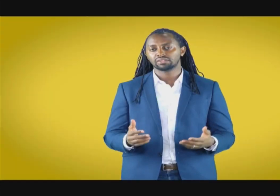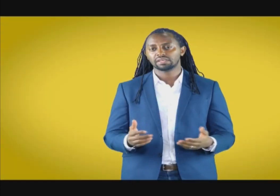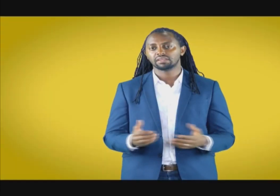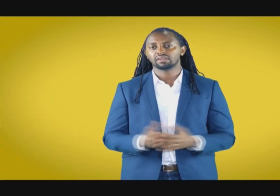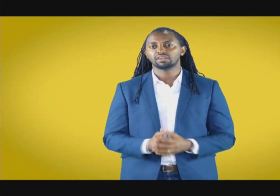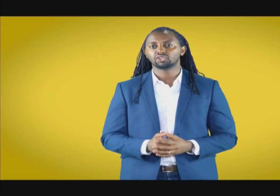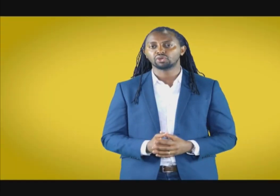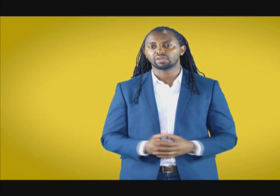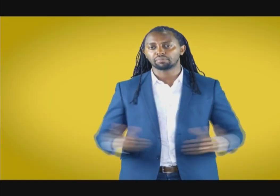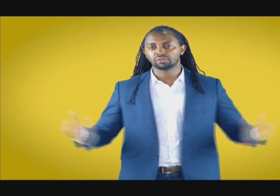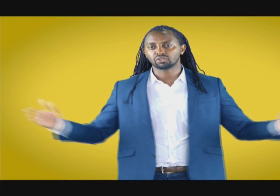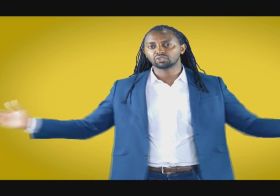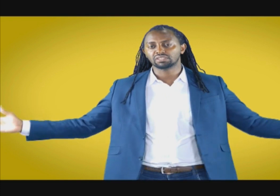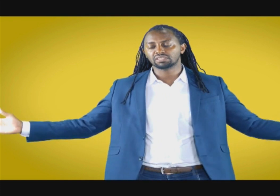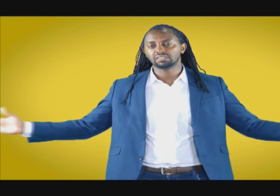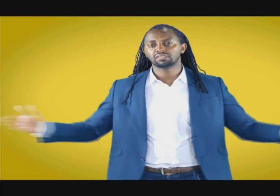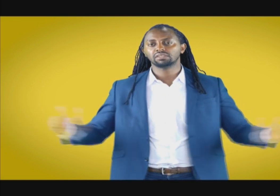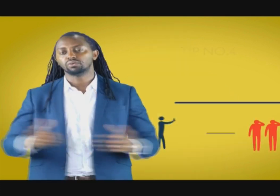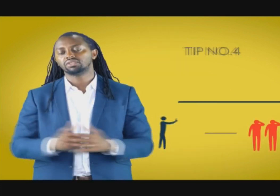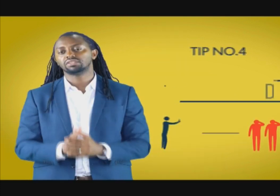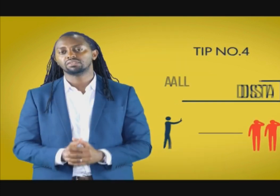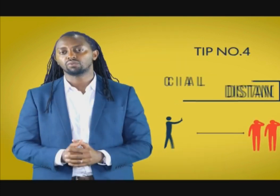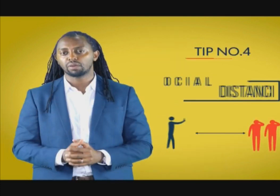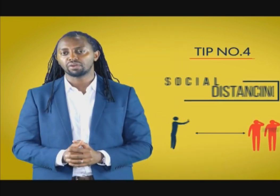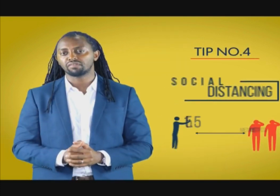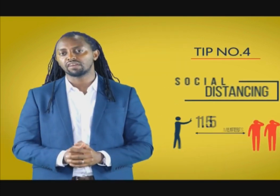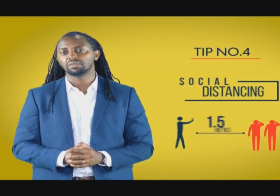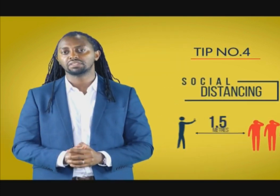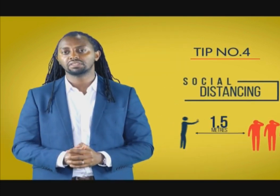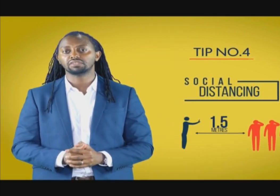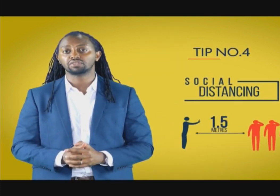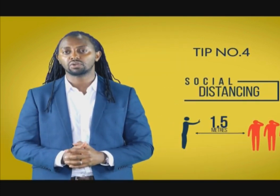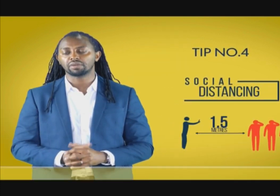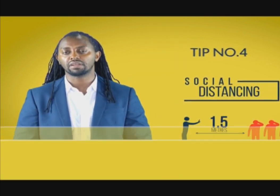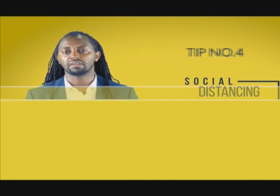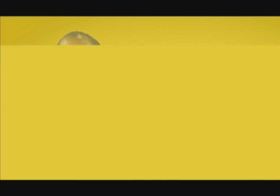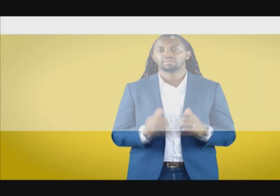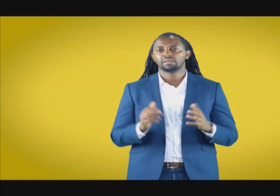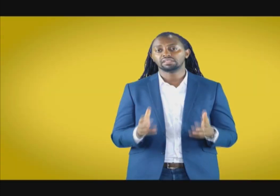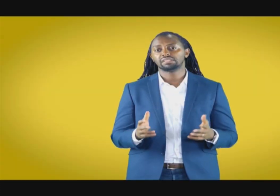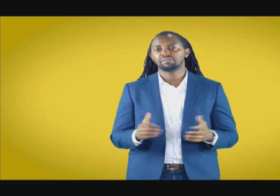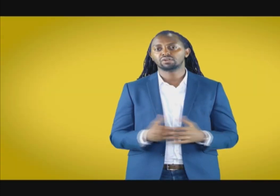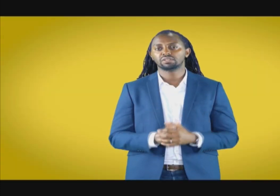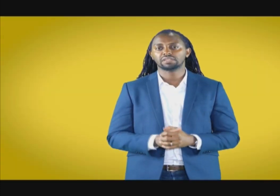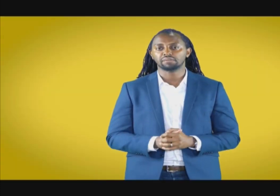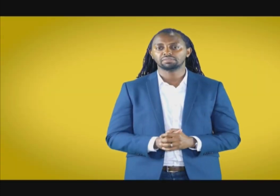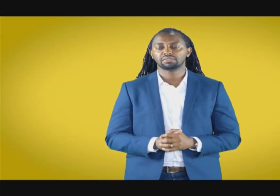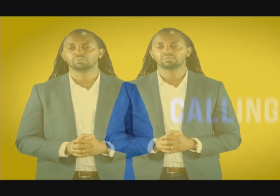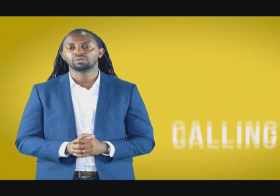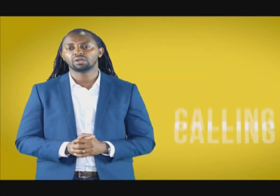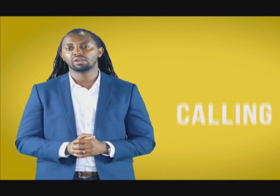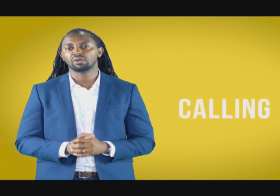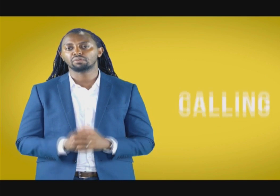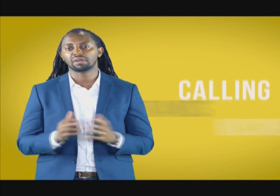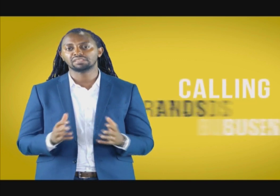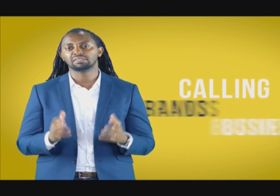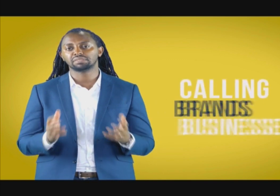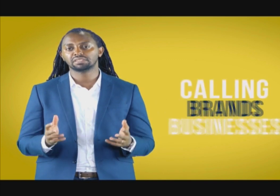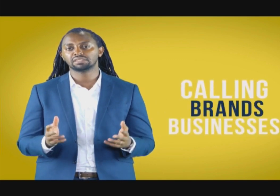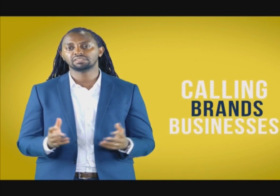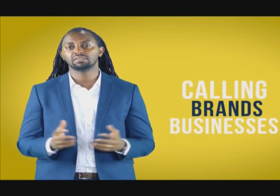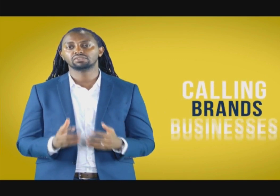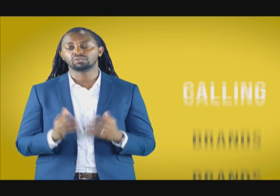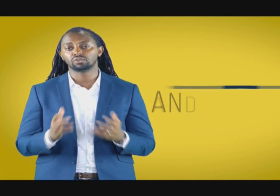While outside there, ensure you keep your social distance, which is 1.5 meters as recommended. In these difficult times, we are calling on brands